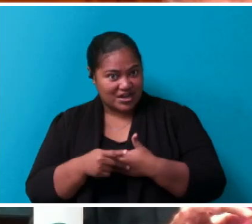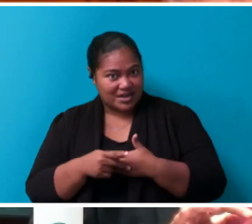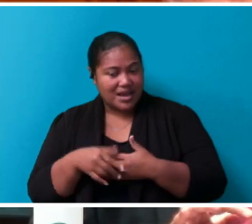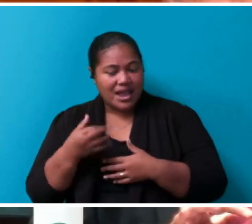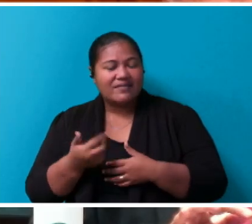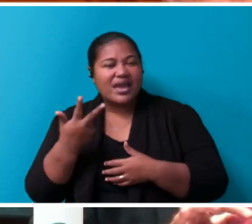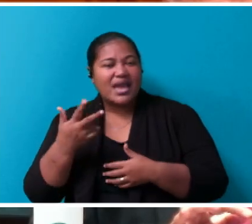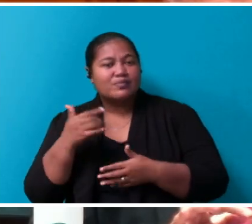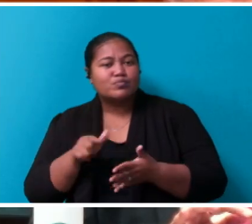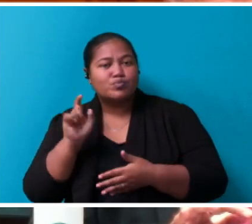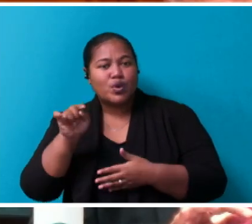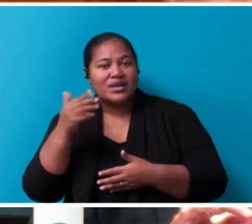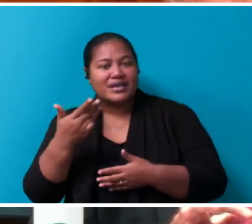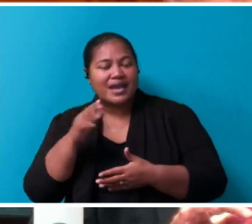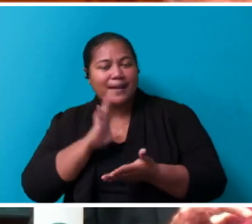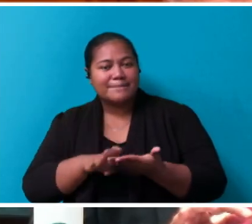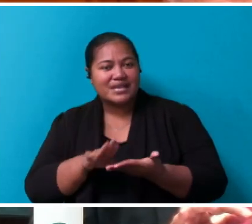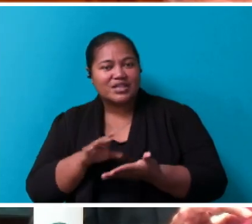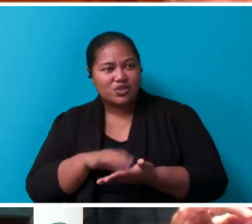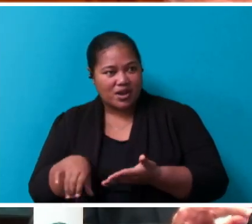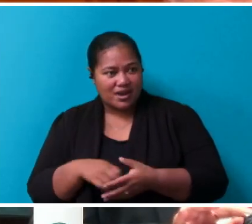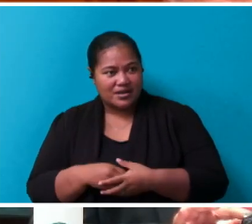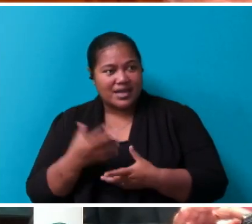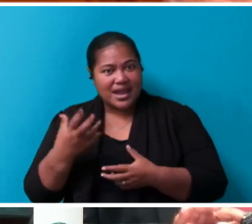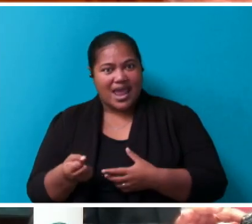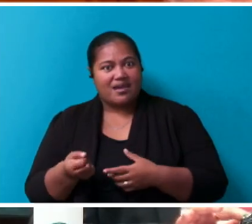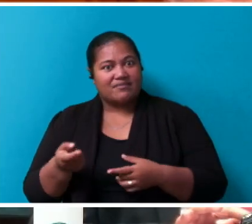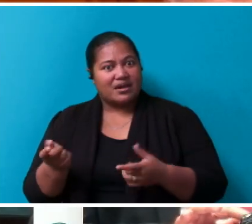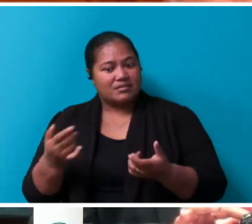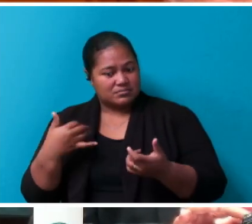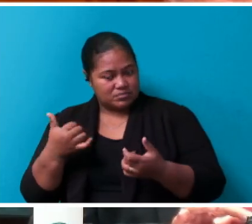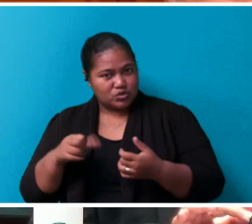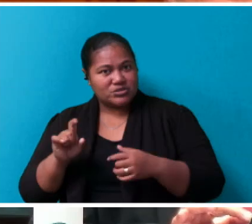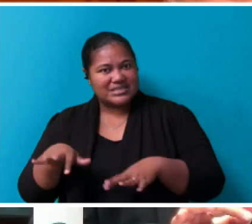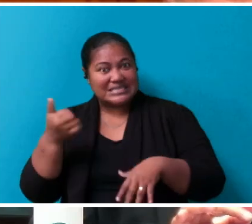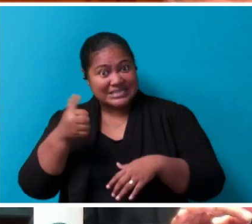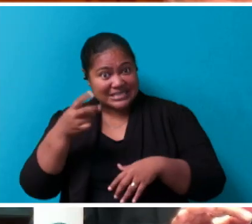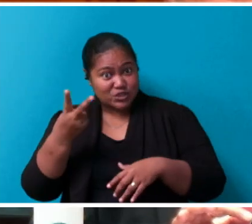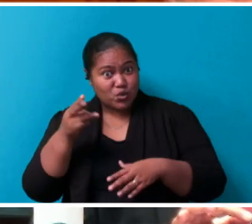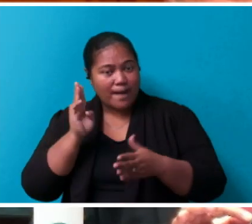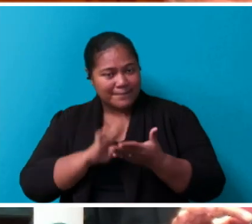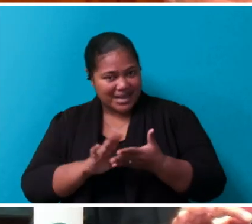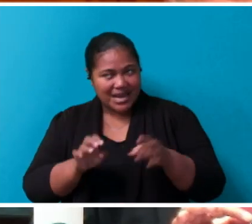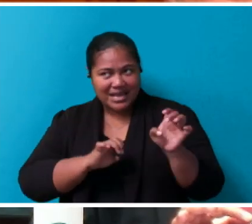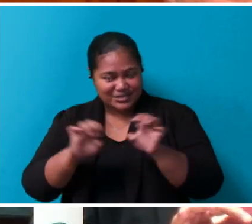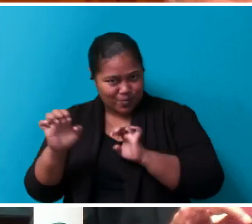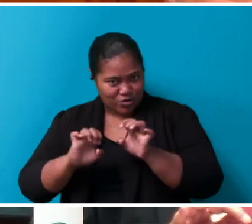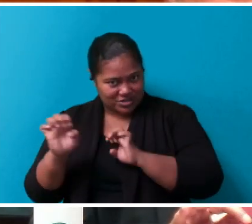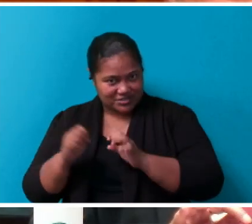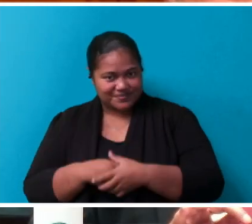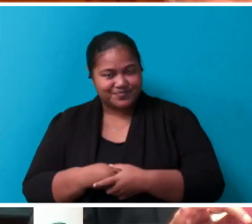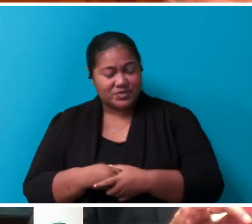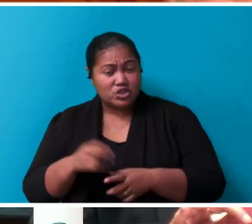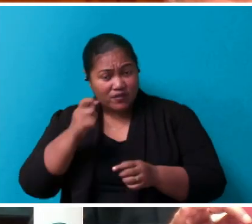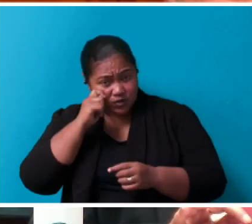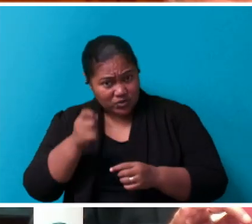8.9 million and facilitated around 62 million in exports. In terms of tourism, the Trade